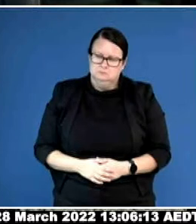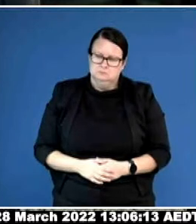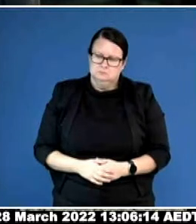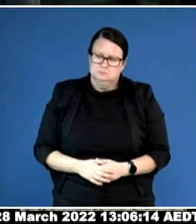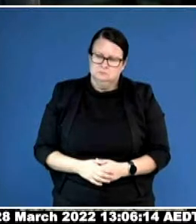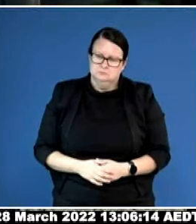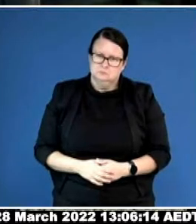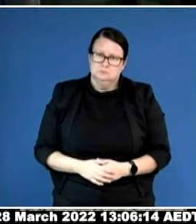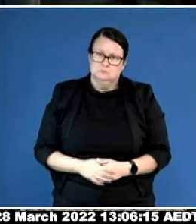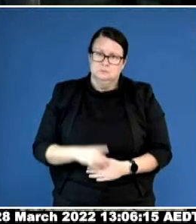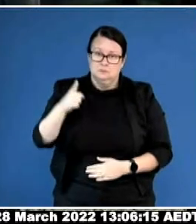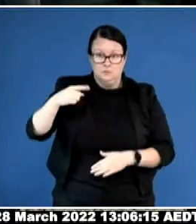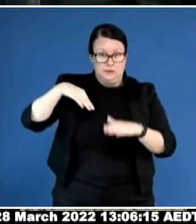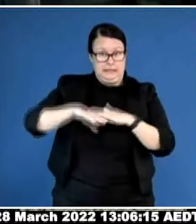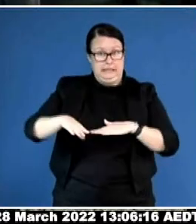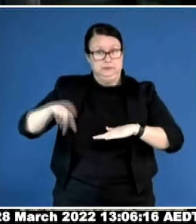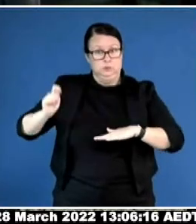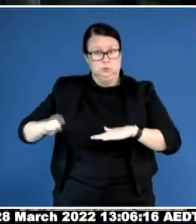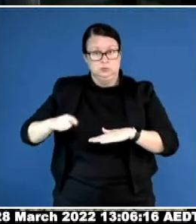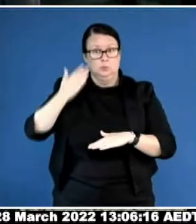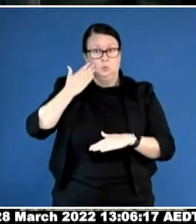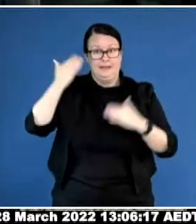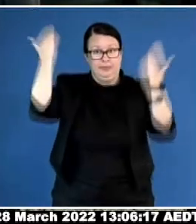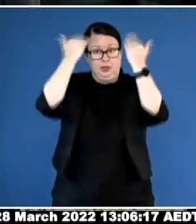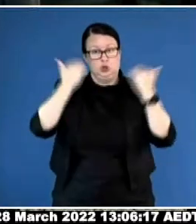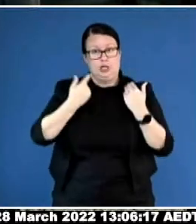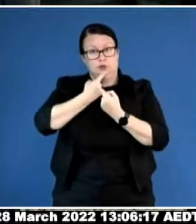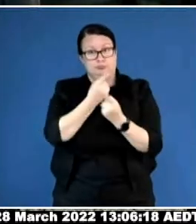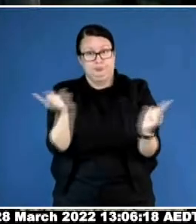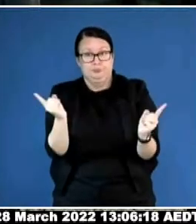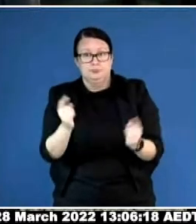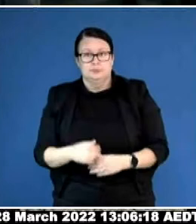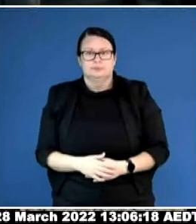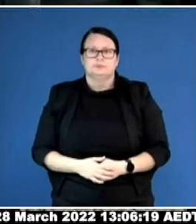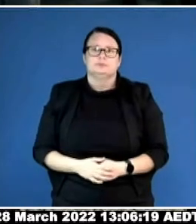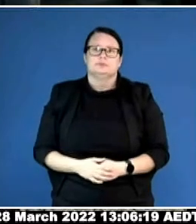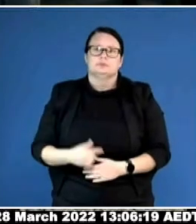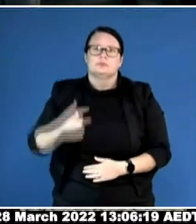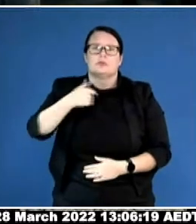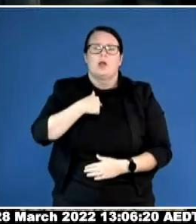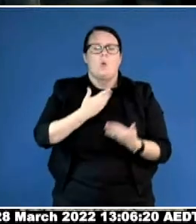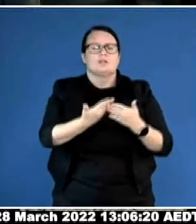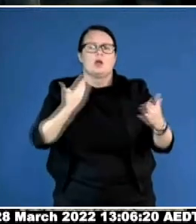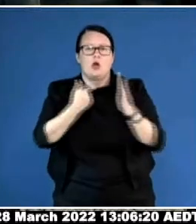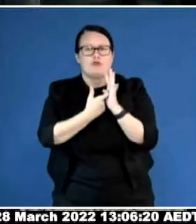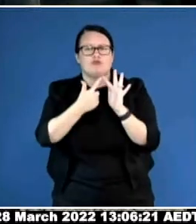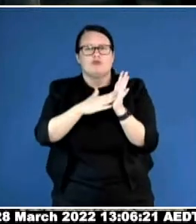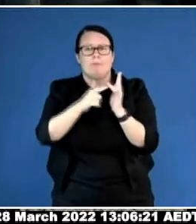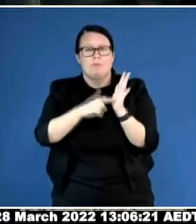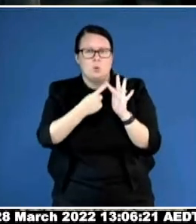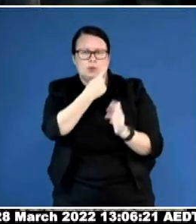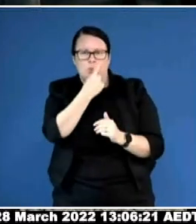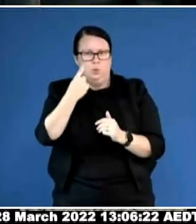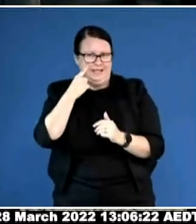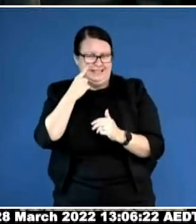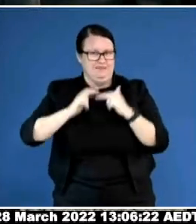you were in court when the judge delivered the sentencing remarks? I was in a remote witness facility. Okay. And you've got a